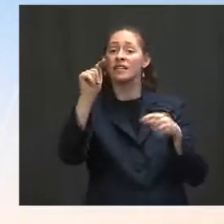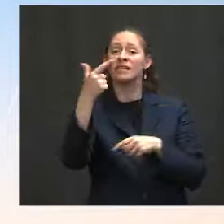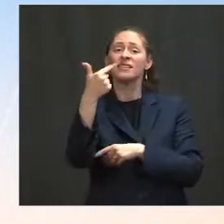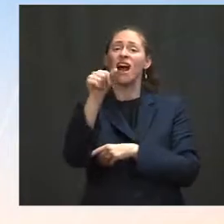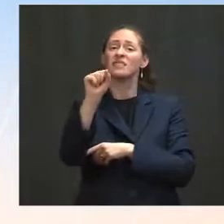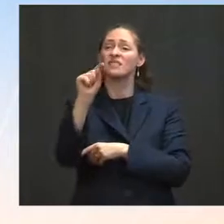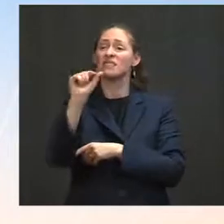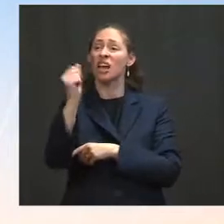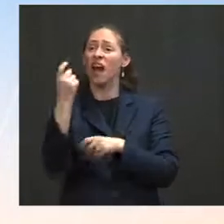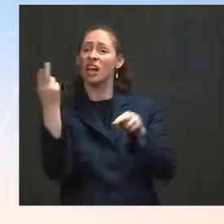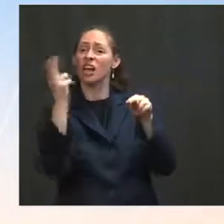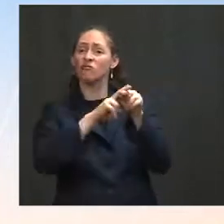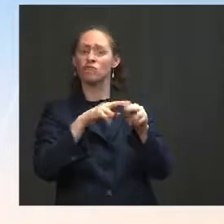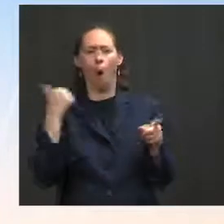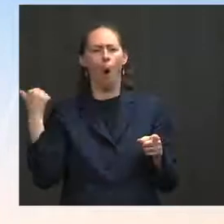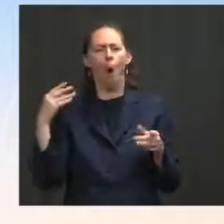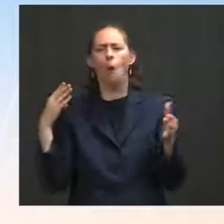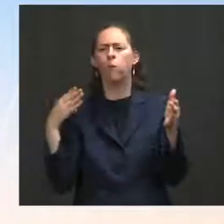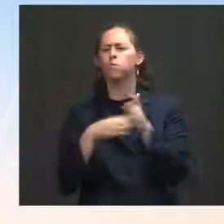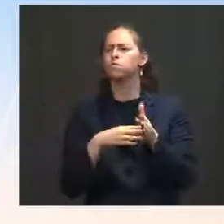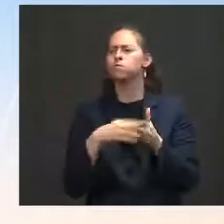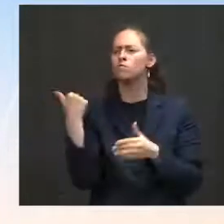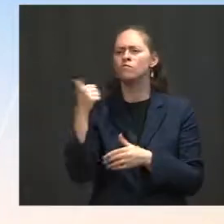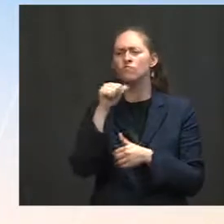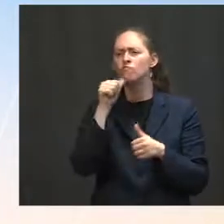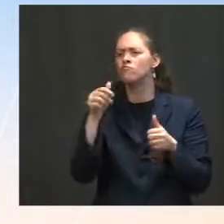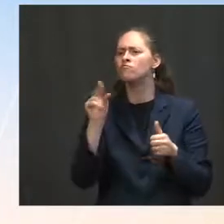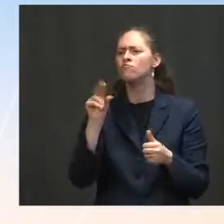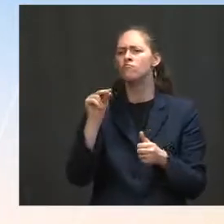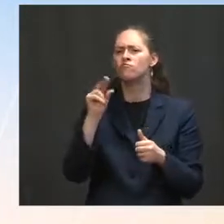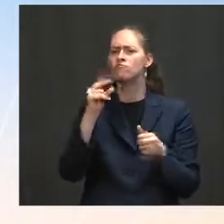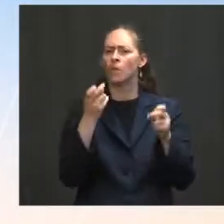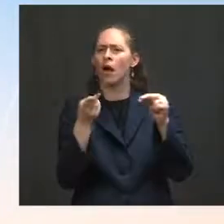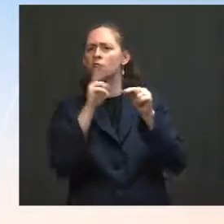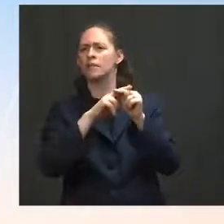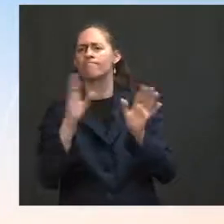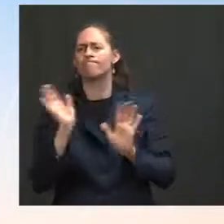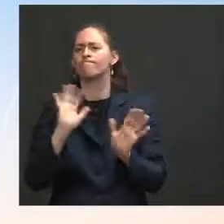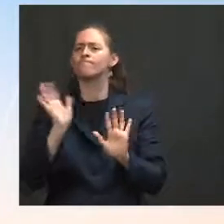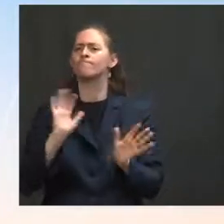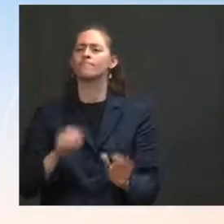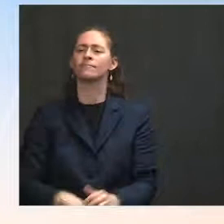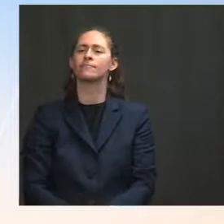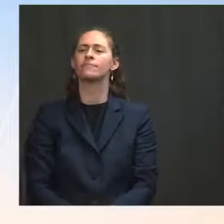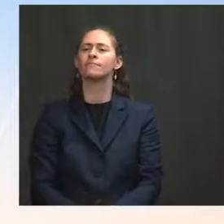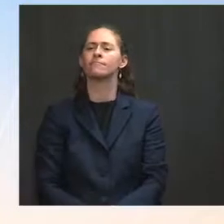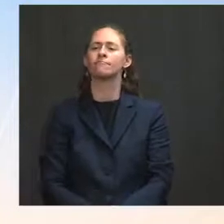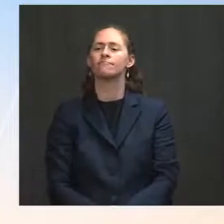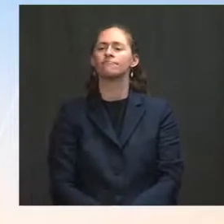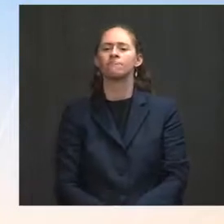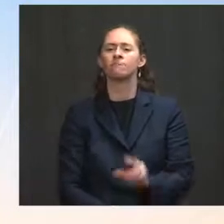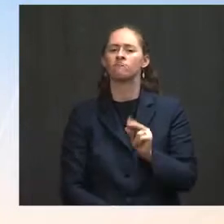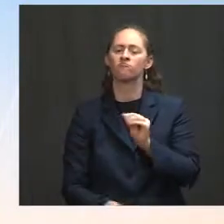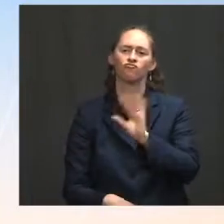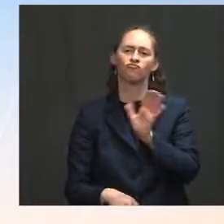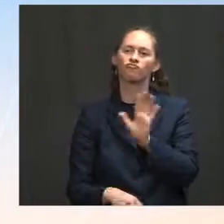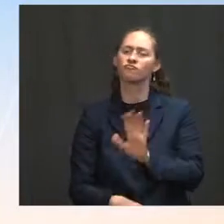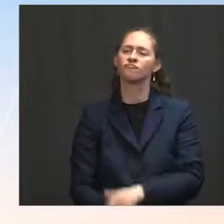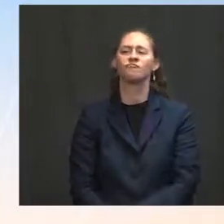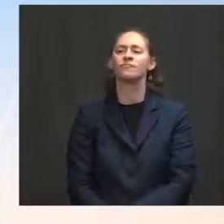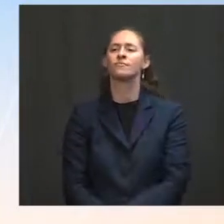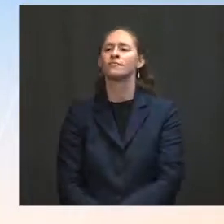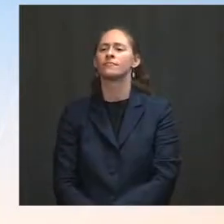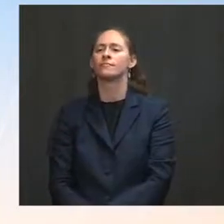vehicle mileage tax. We are not a party of OPEC, as you know. We are engaged with a number of countries in part because we want